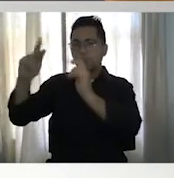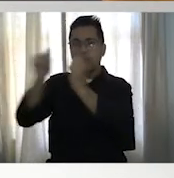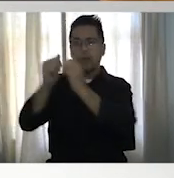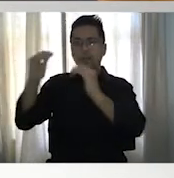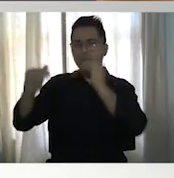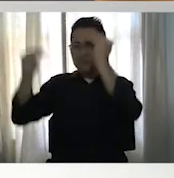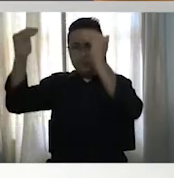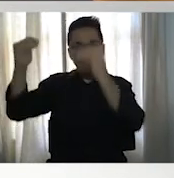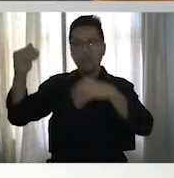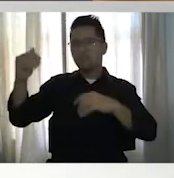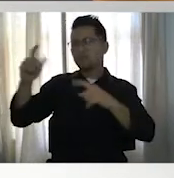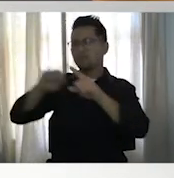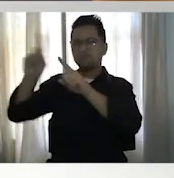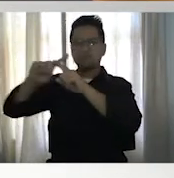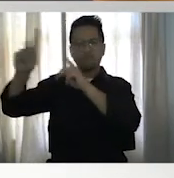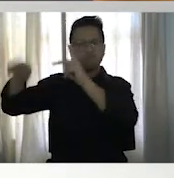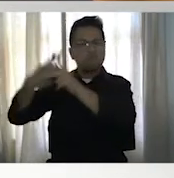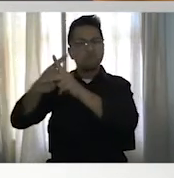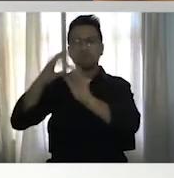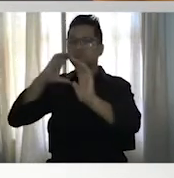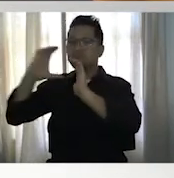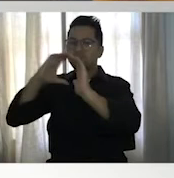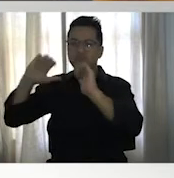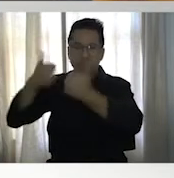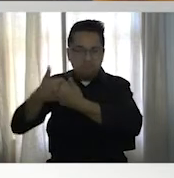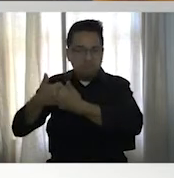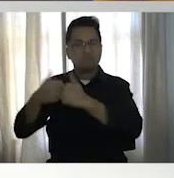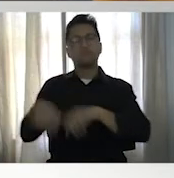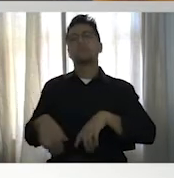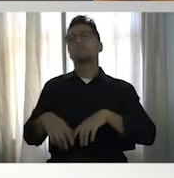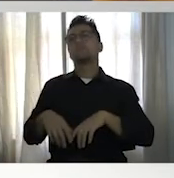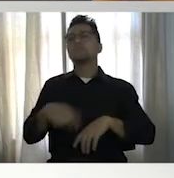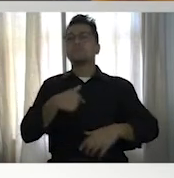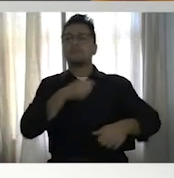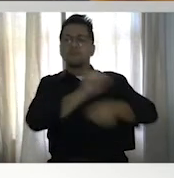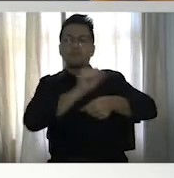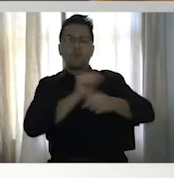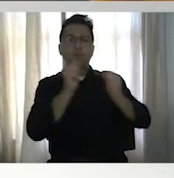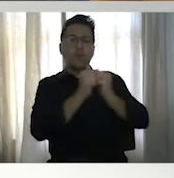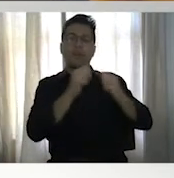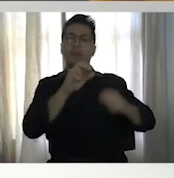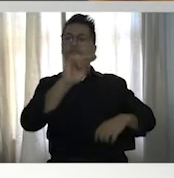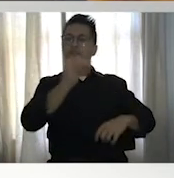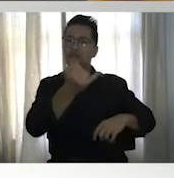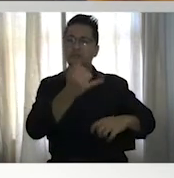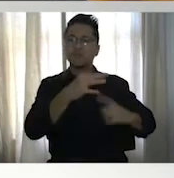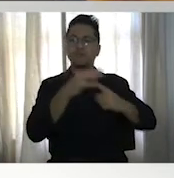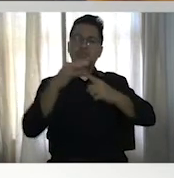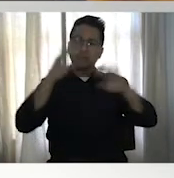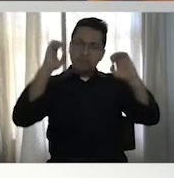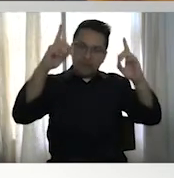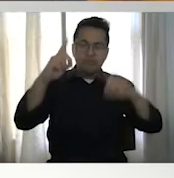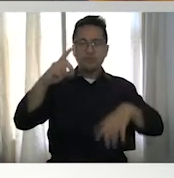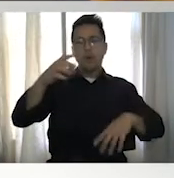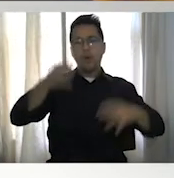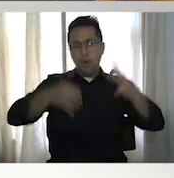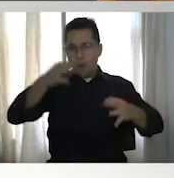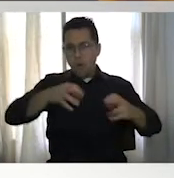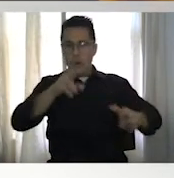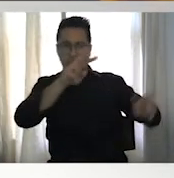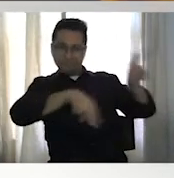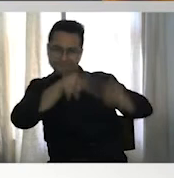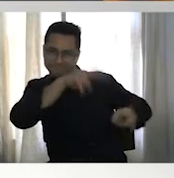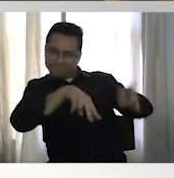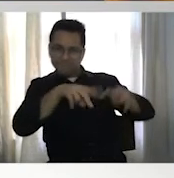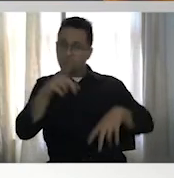challenges. And I worked with in New Jersey special education attorneys writing court evaluations to help